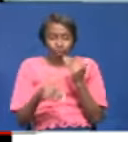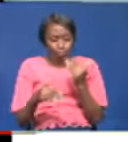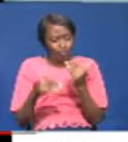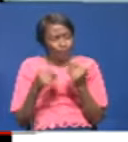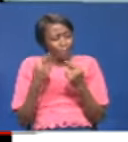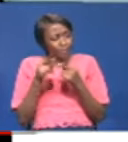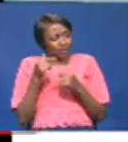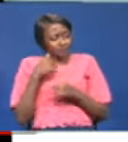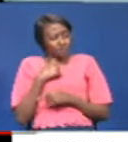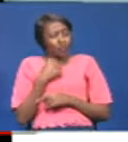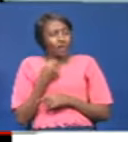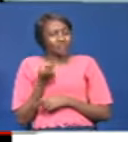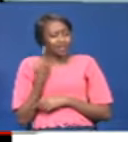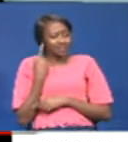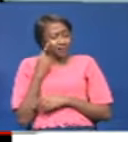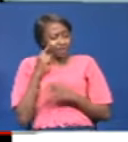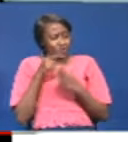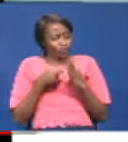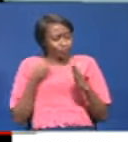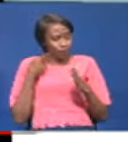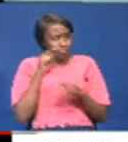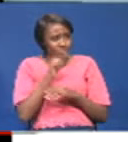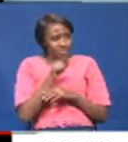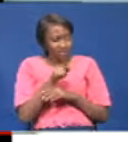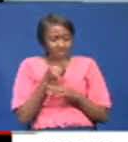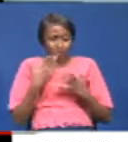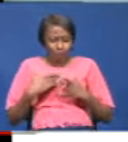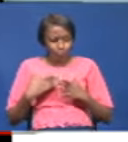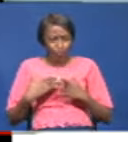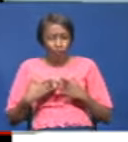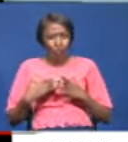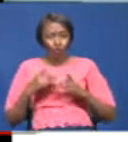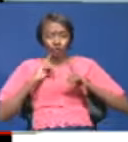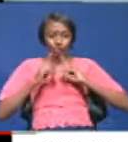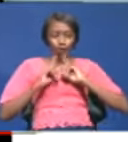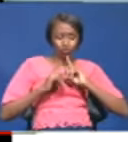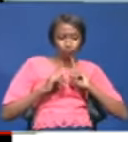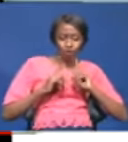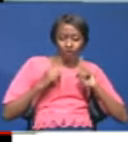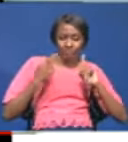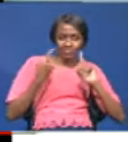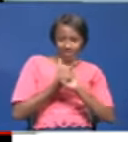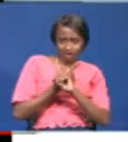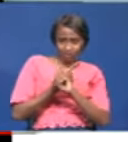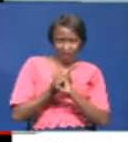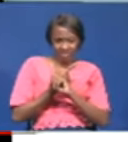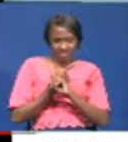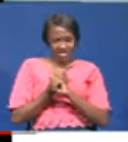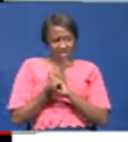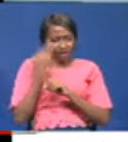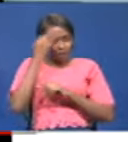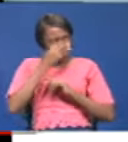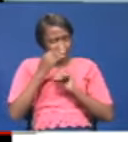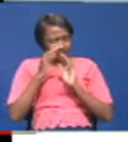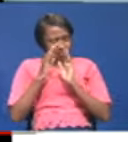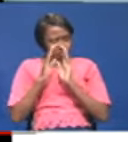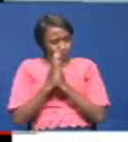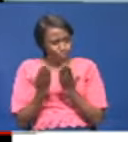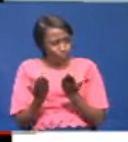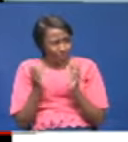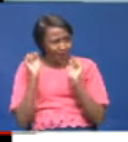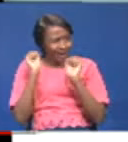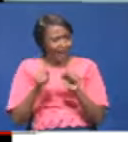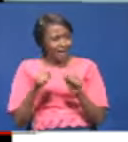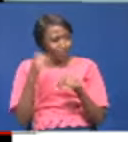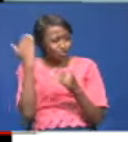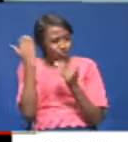of a background from this because it elicited mixed reactions in the country, just hearing that Facebook might be suspended in the country.